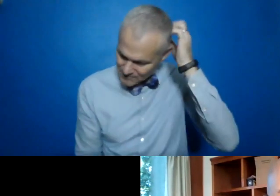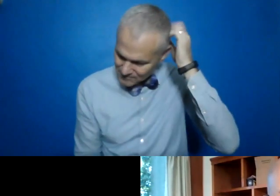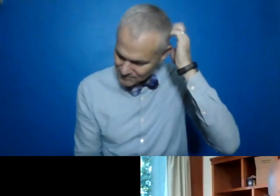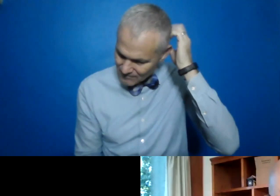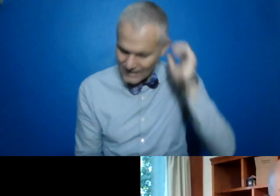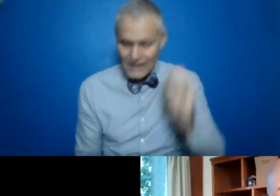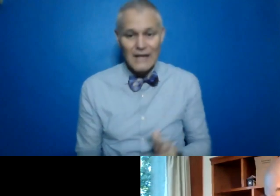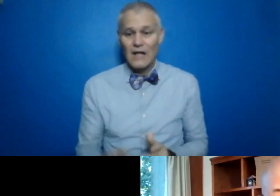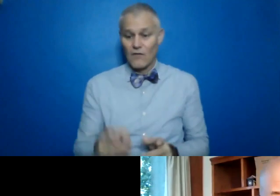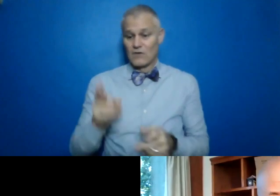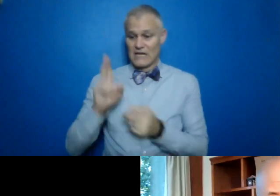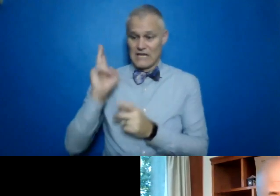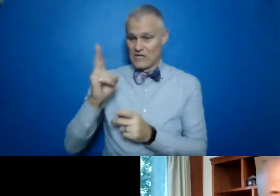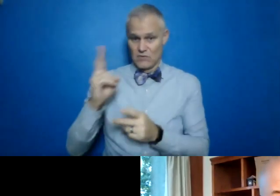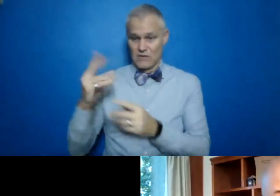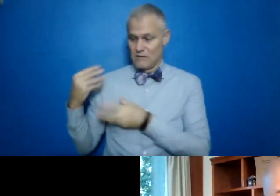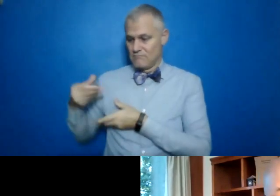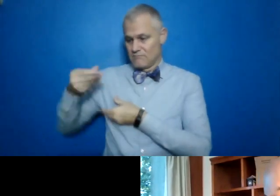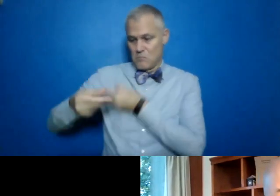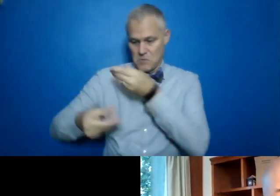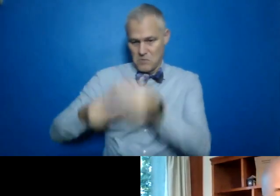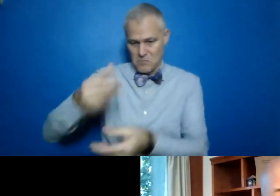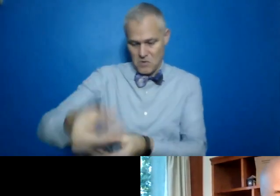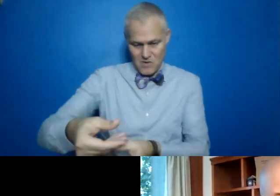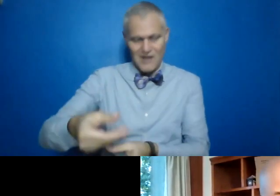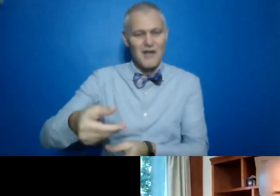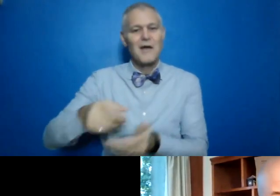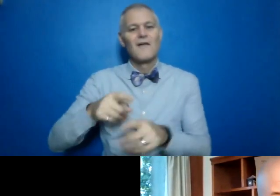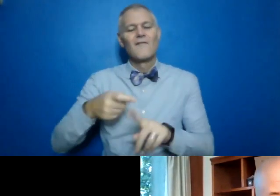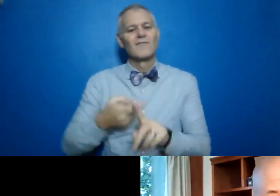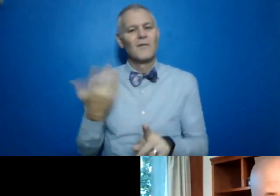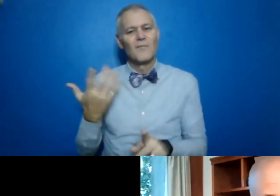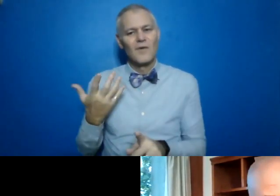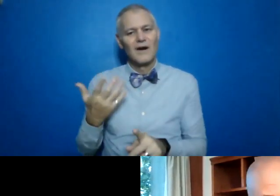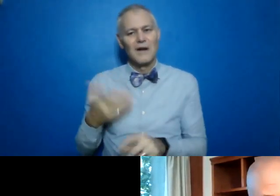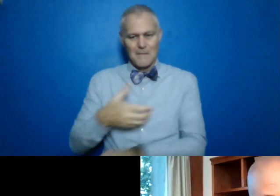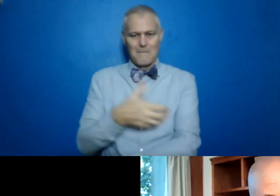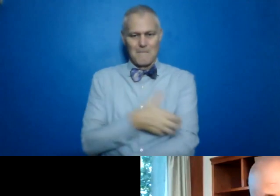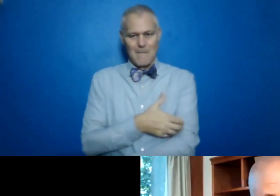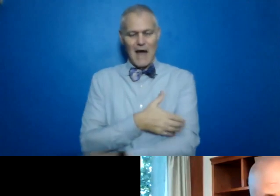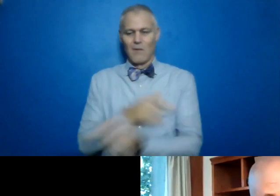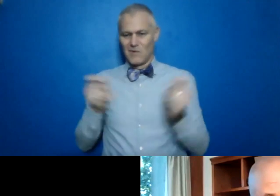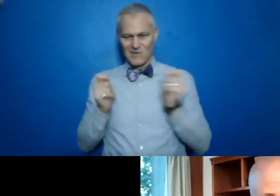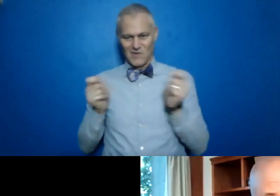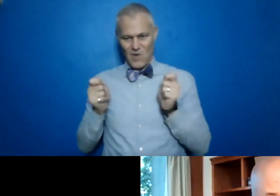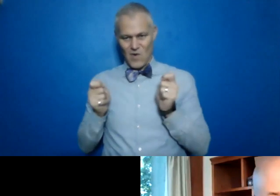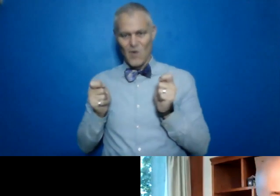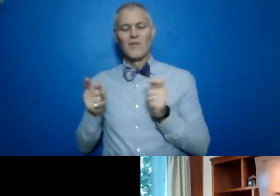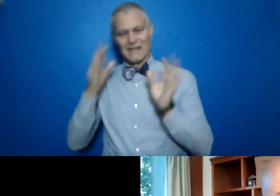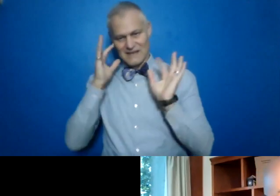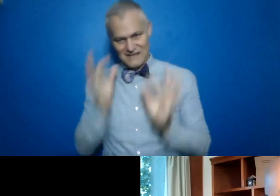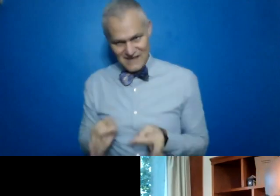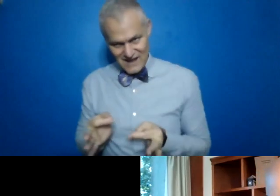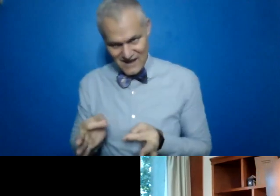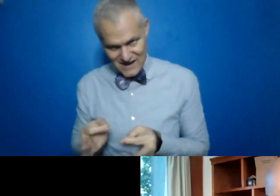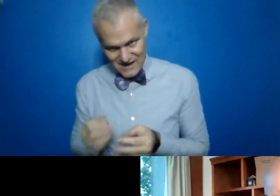interpretation of history that got passed down was based on a particular power regime, Mhm. and